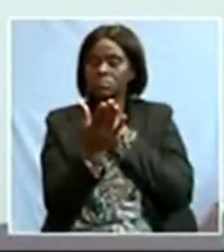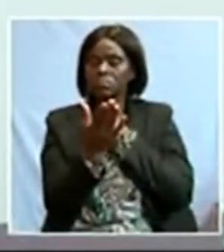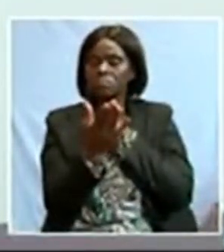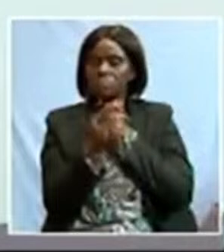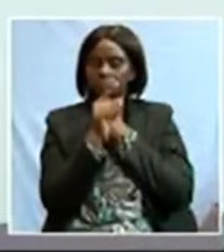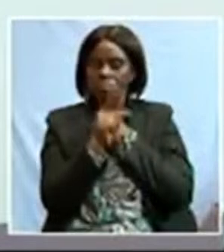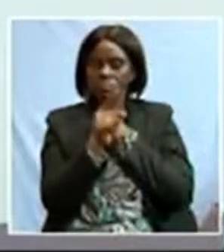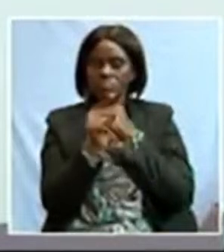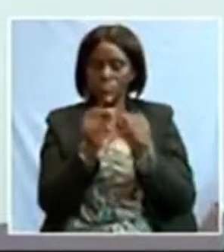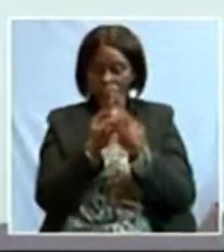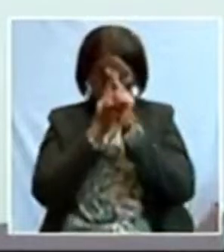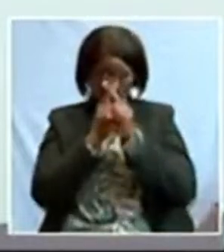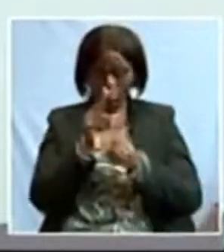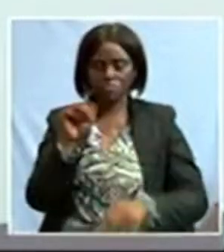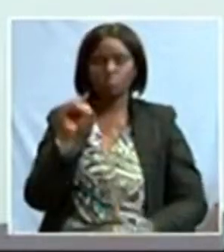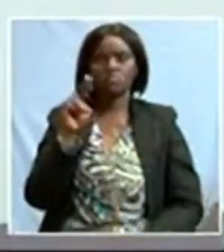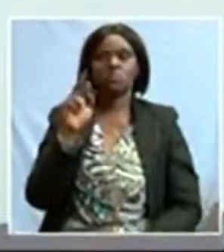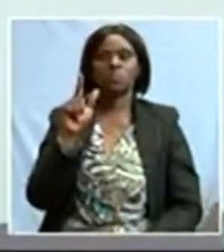Honorable Mulunda,